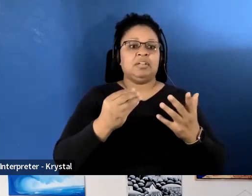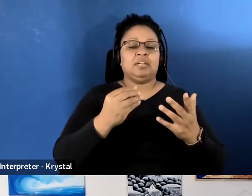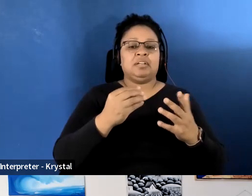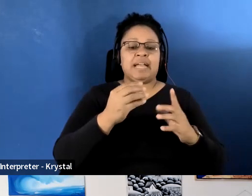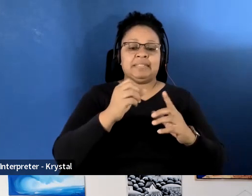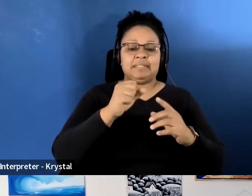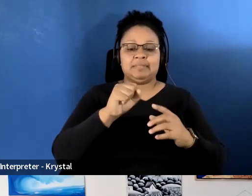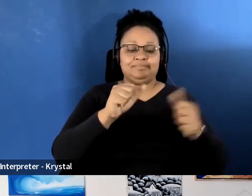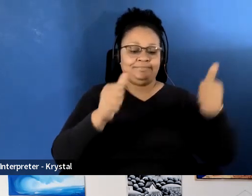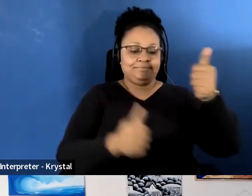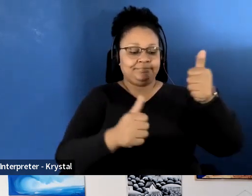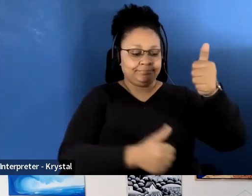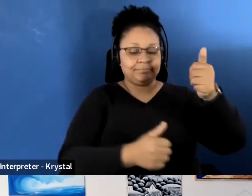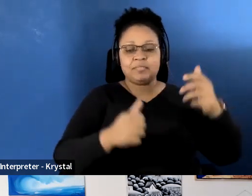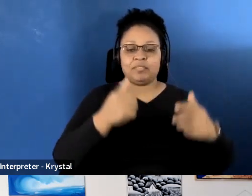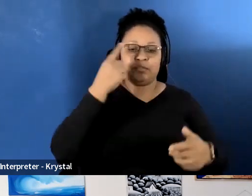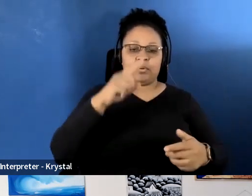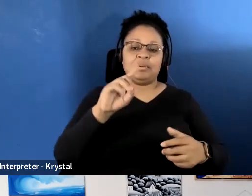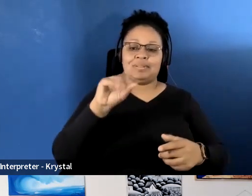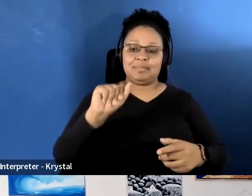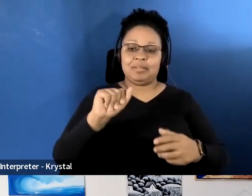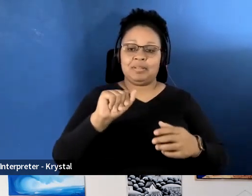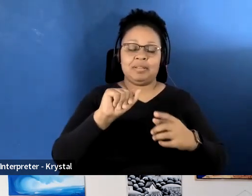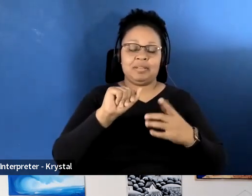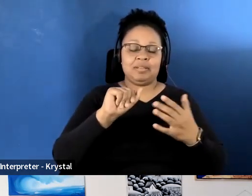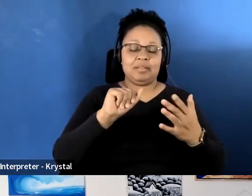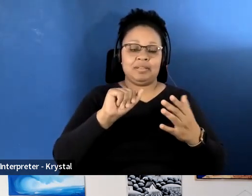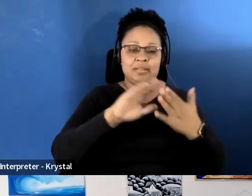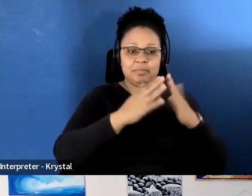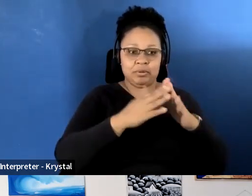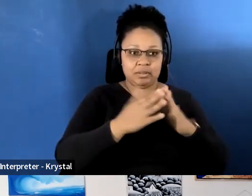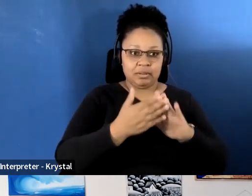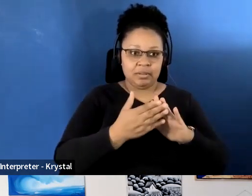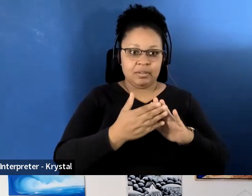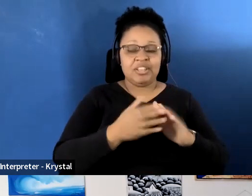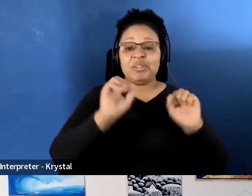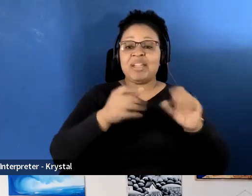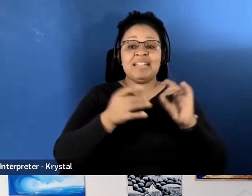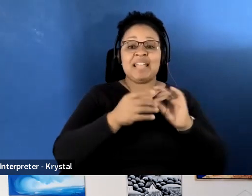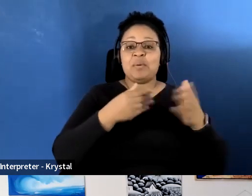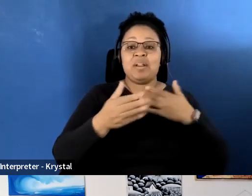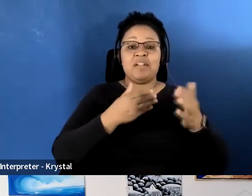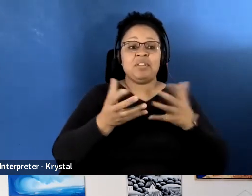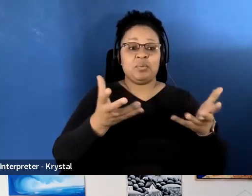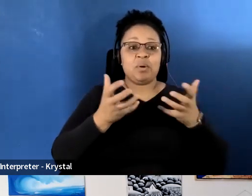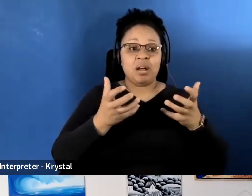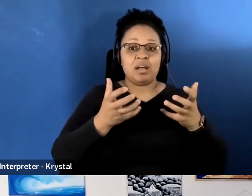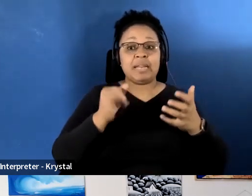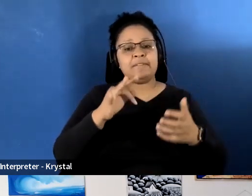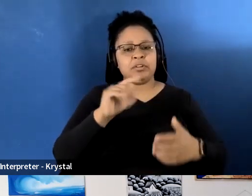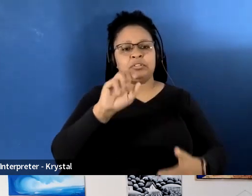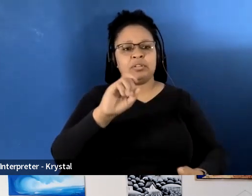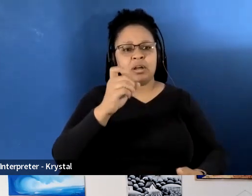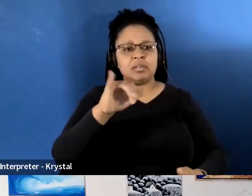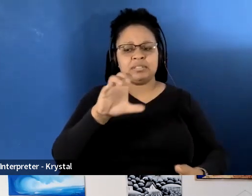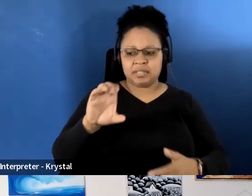community. Neurodivergent culture is, you can literally say whatever you want, and then if you're being toxic, people will be